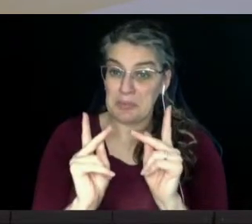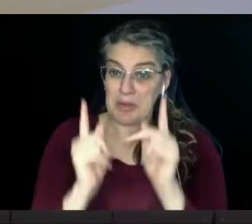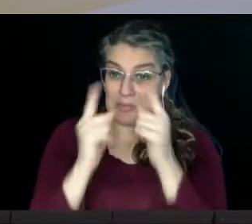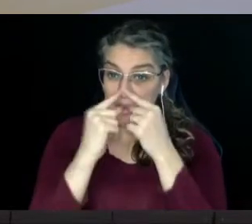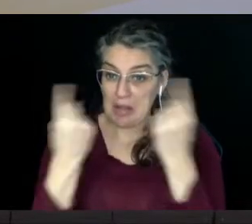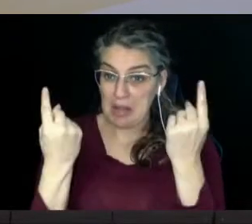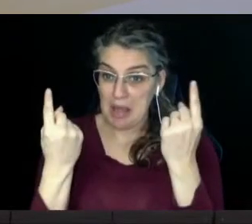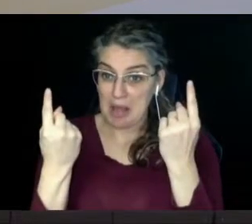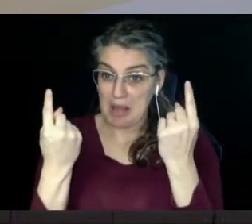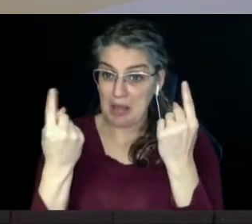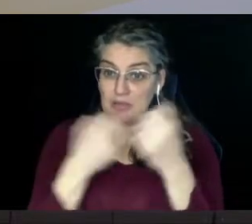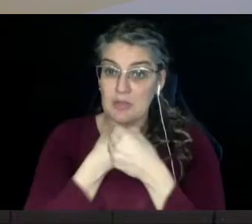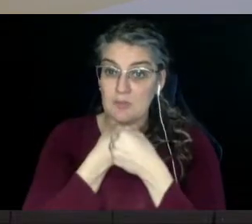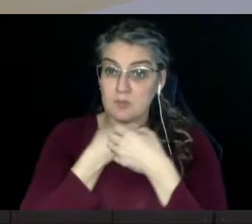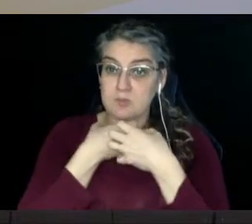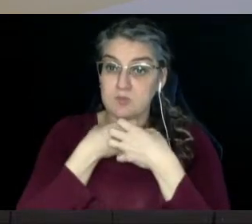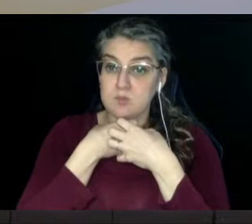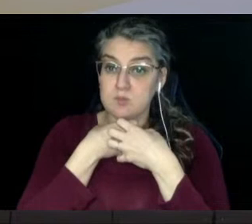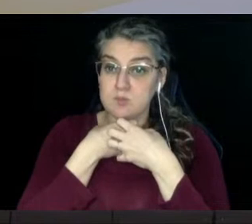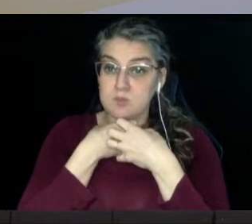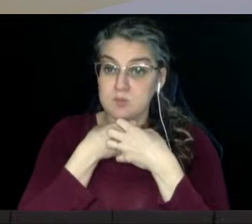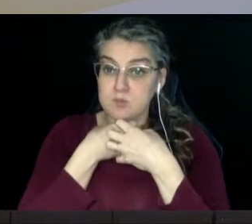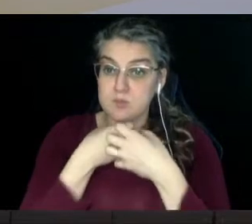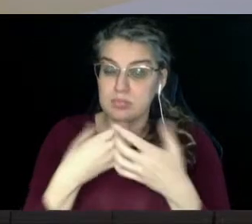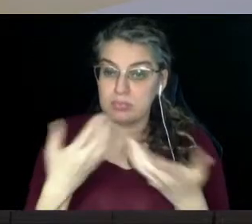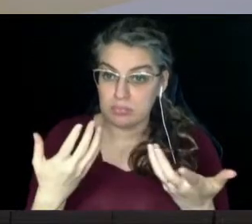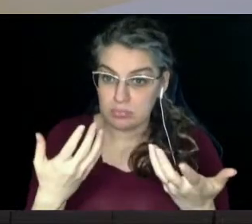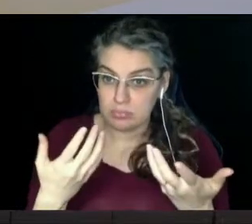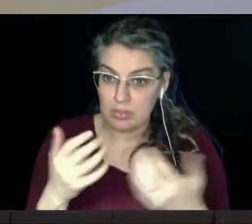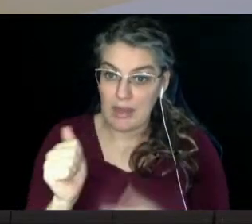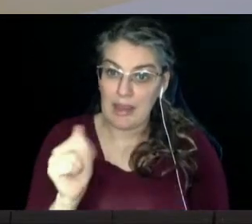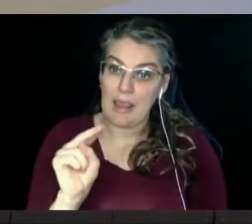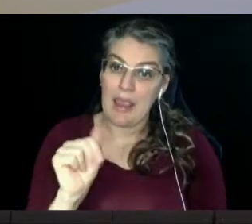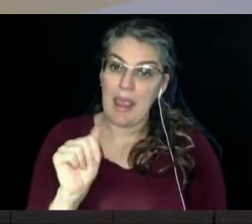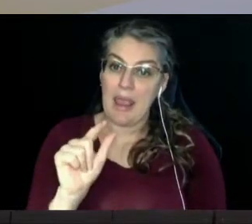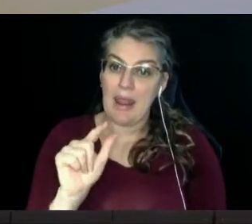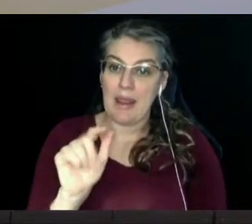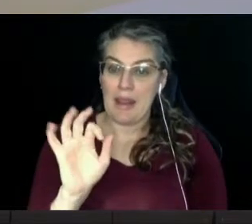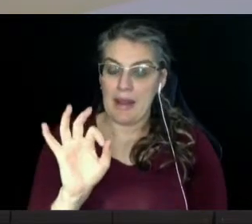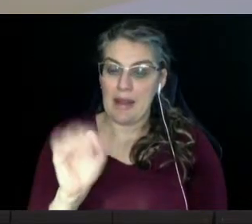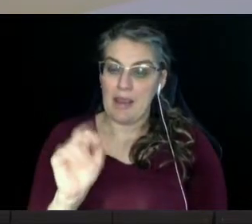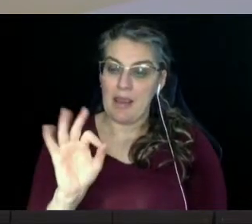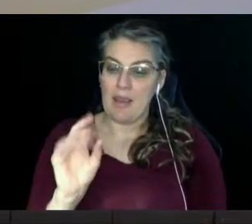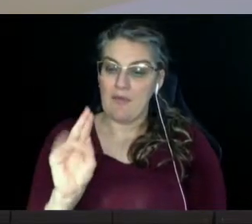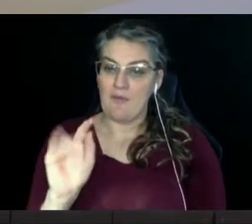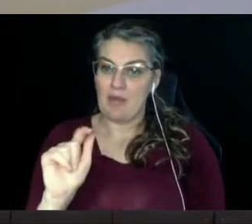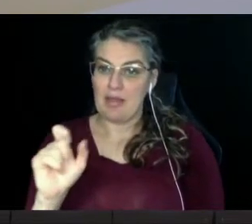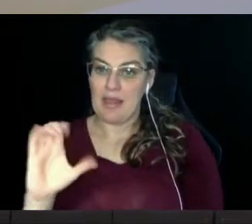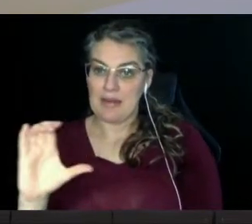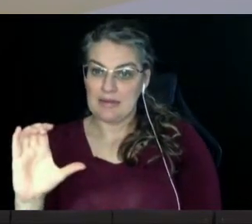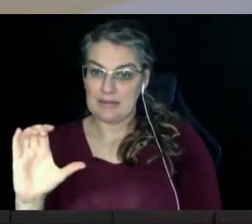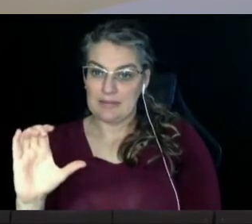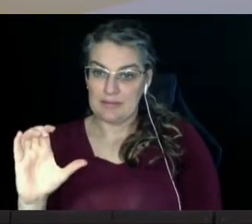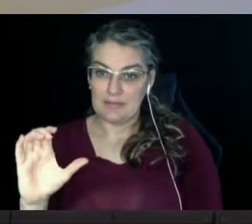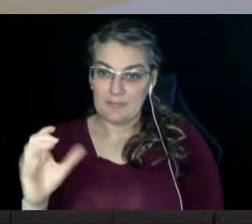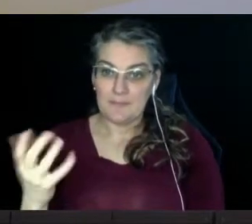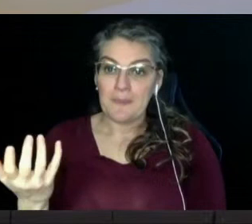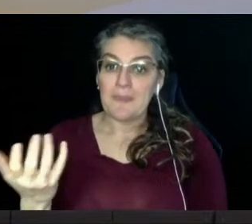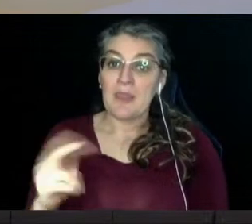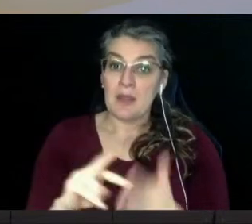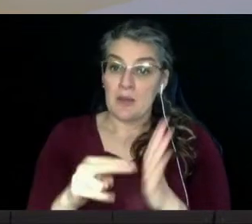vaccine programs. And regardless of where you receive a vaccine in PEI, the staff are trained and prepared to